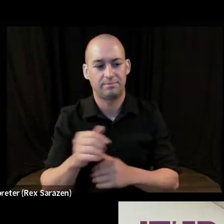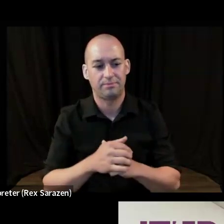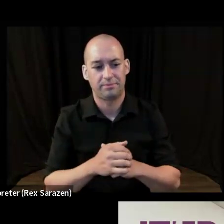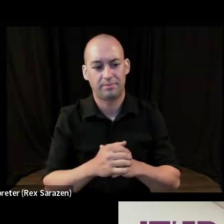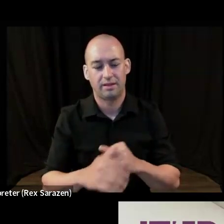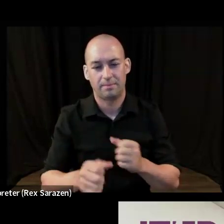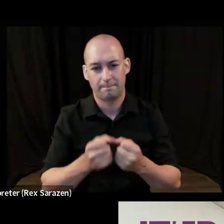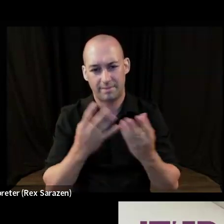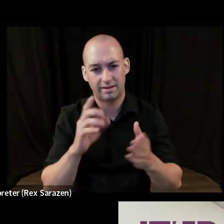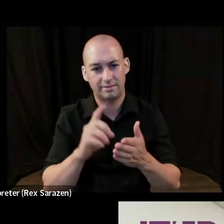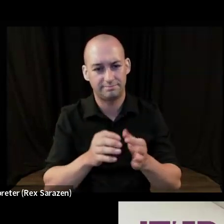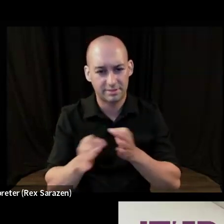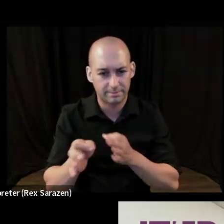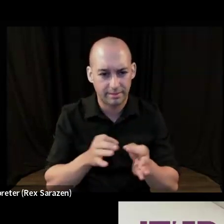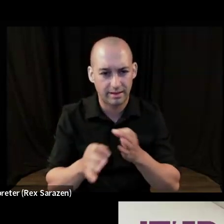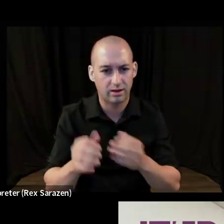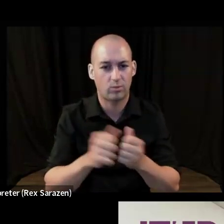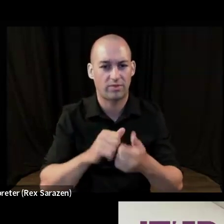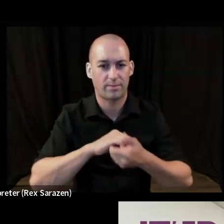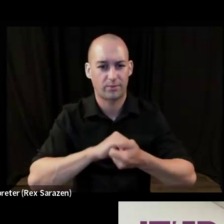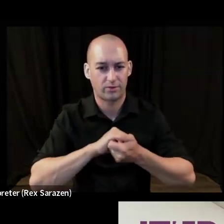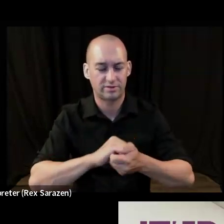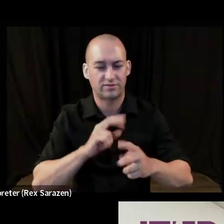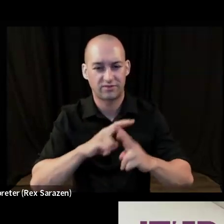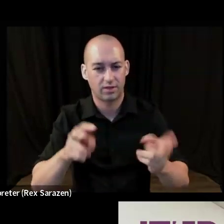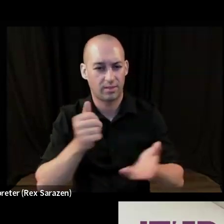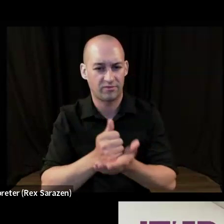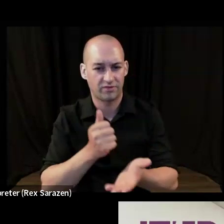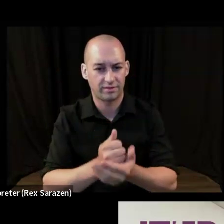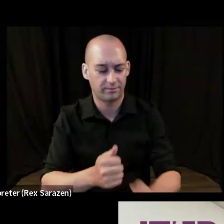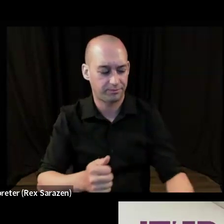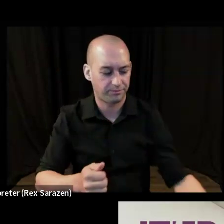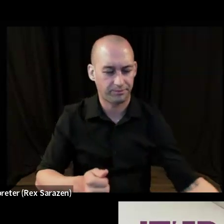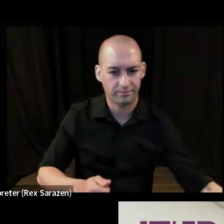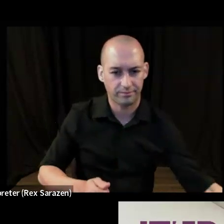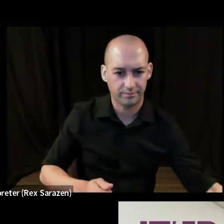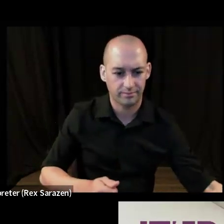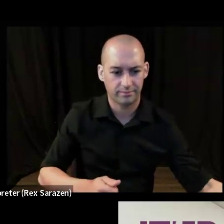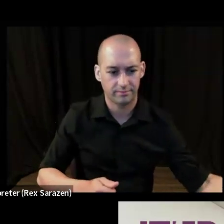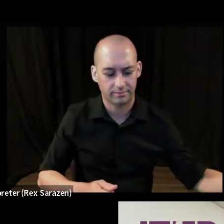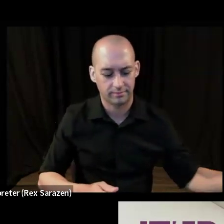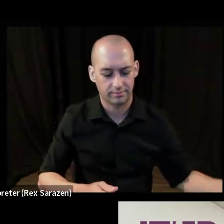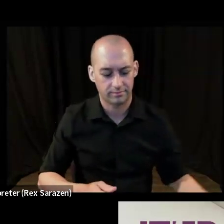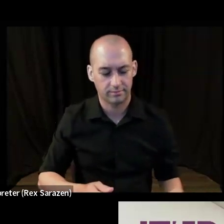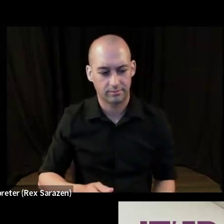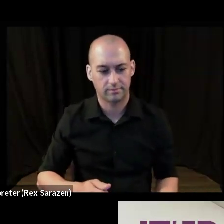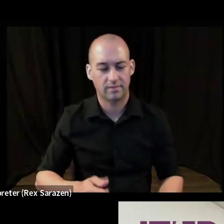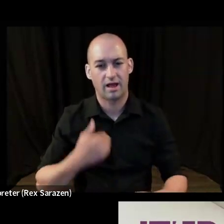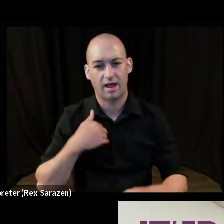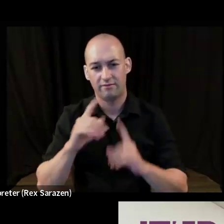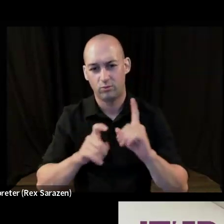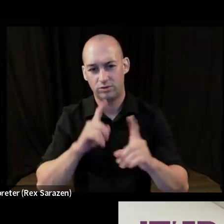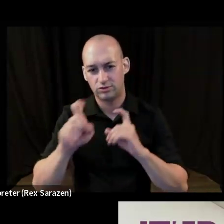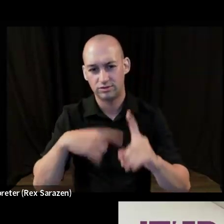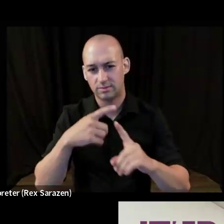details with some of our partners, so this is super helpful. I had a couple questions about just like, I know we're still waiting to